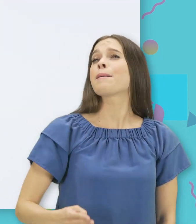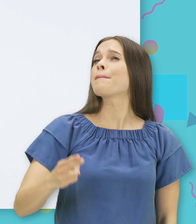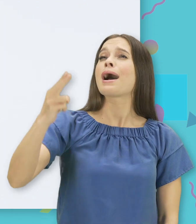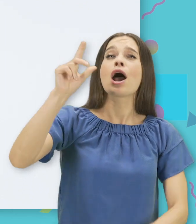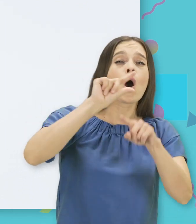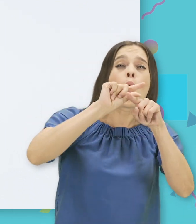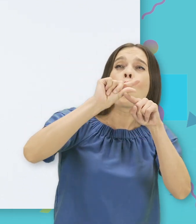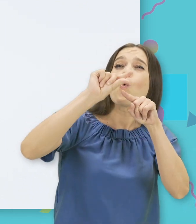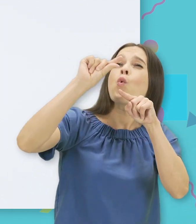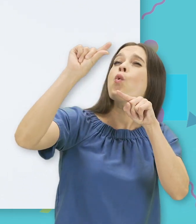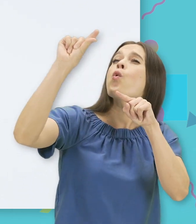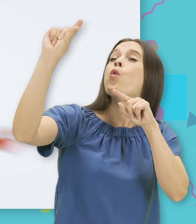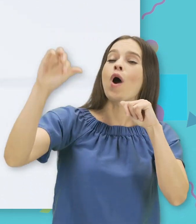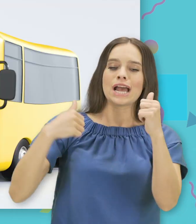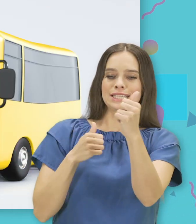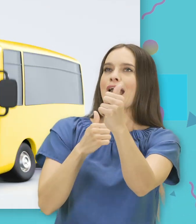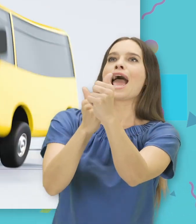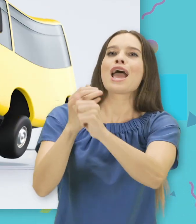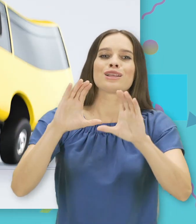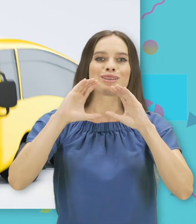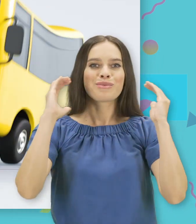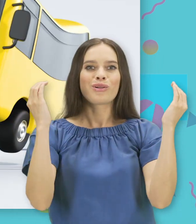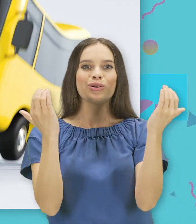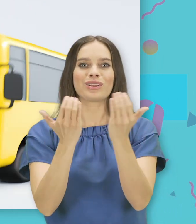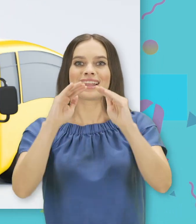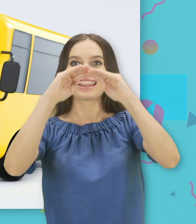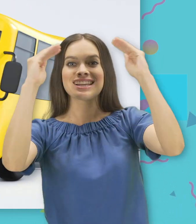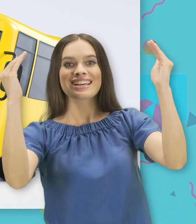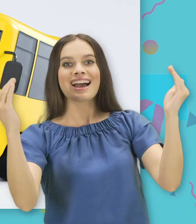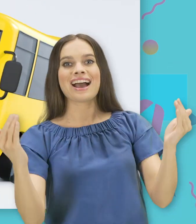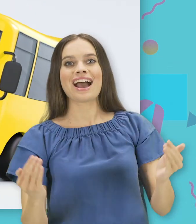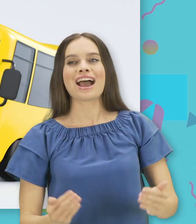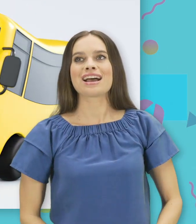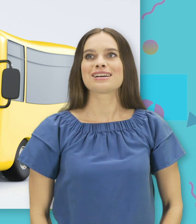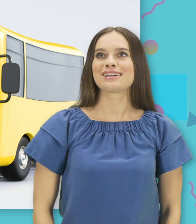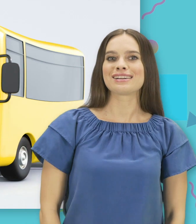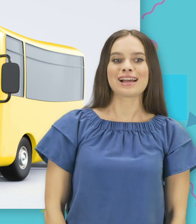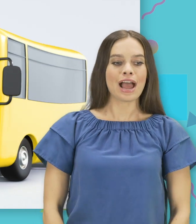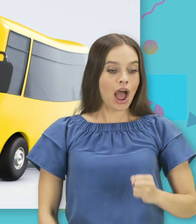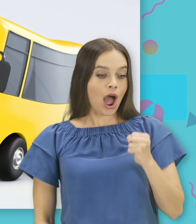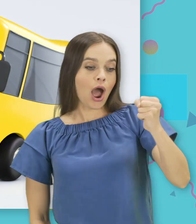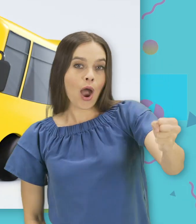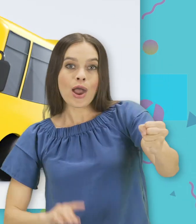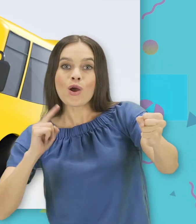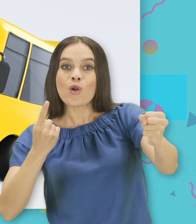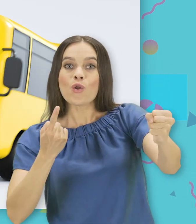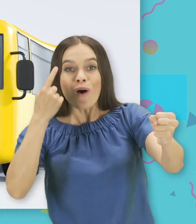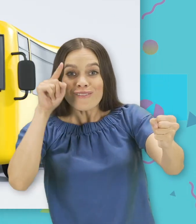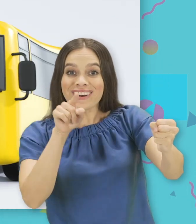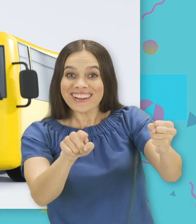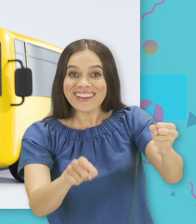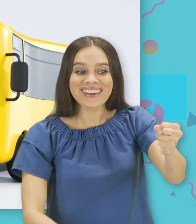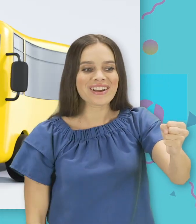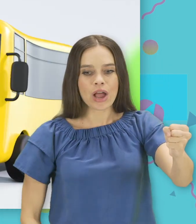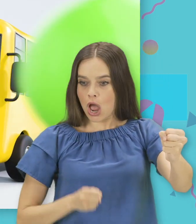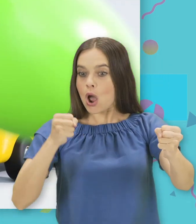up high. Chasing balloons in the sky. Here's one just for you.